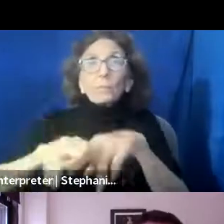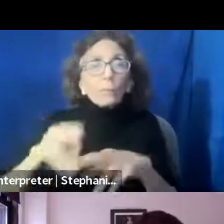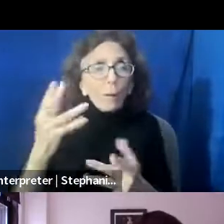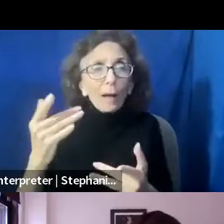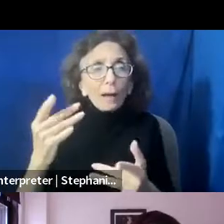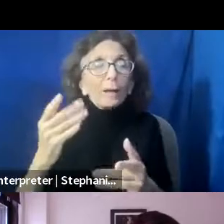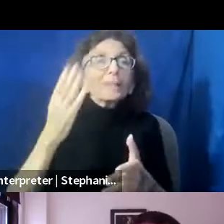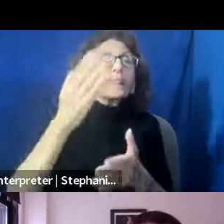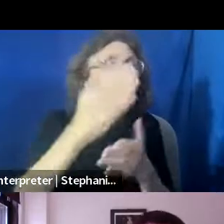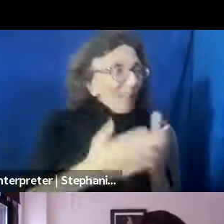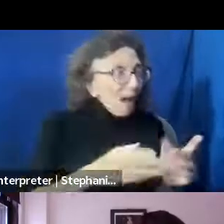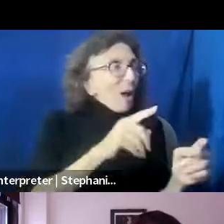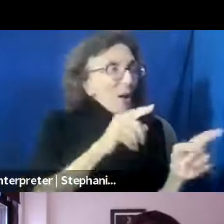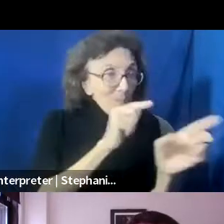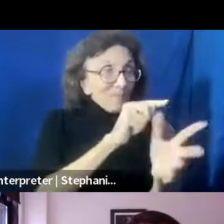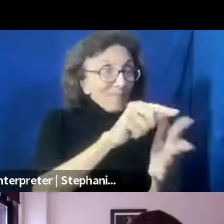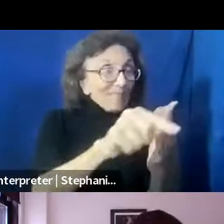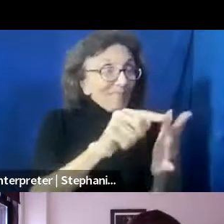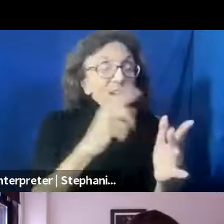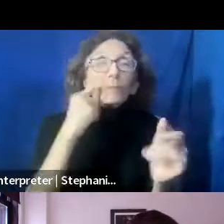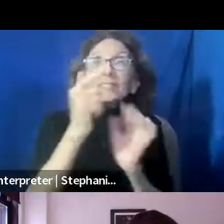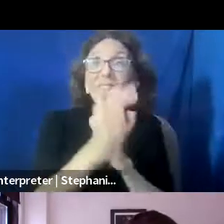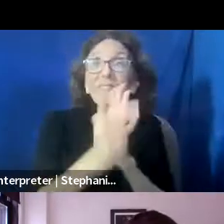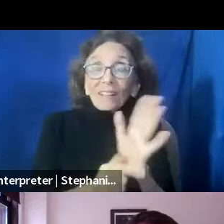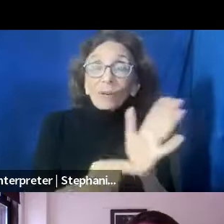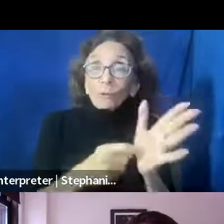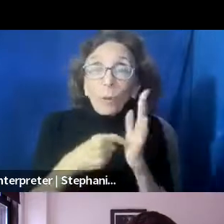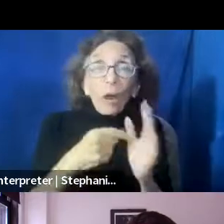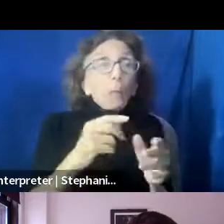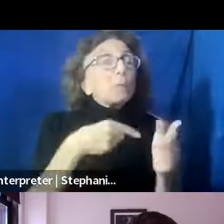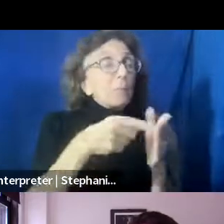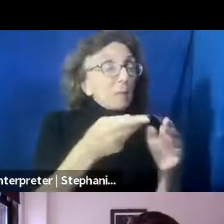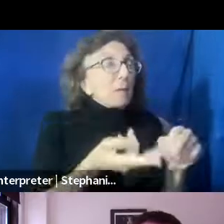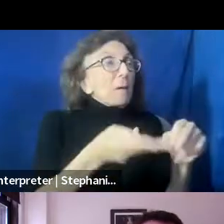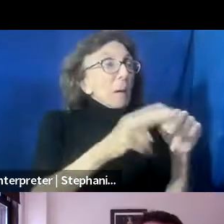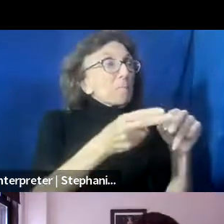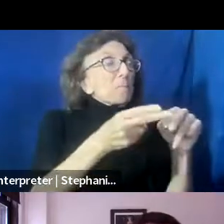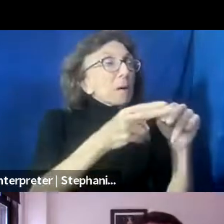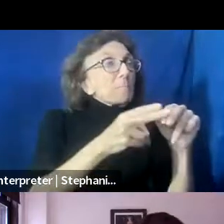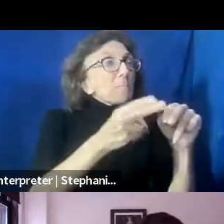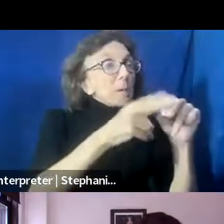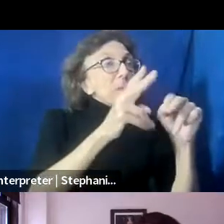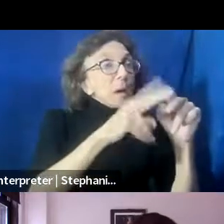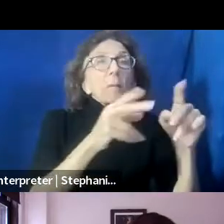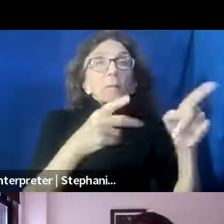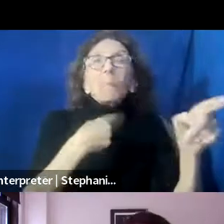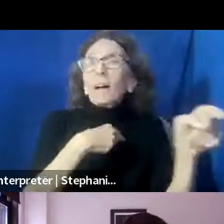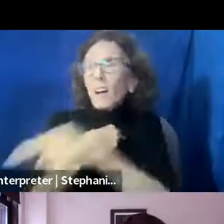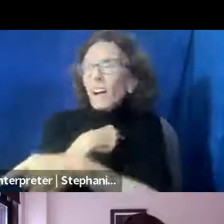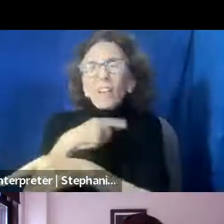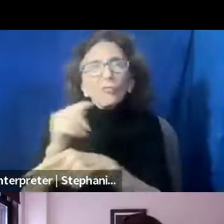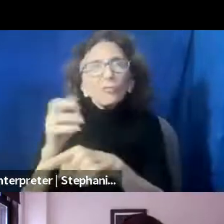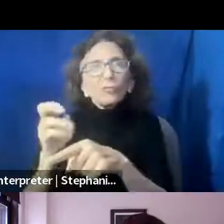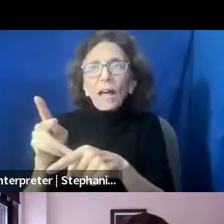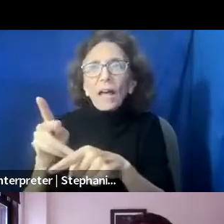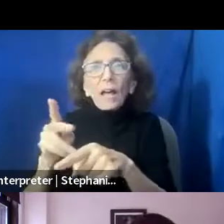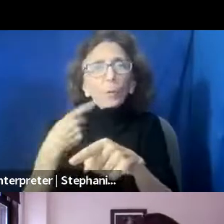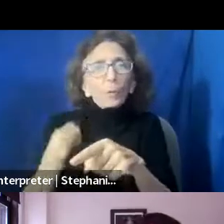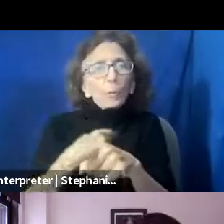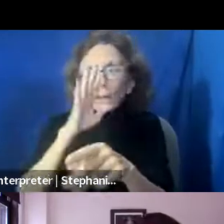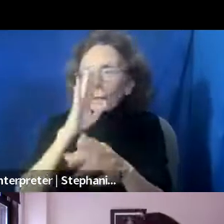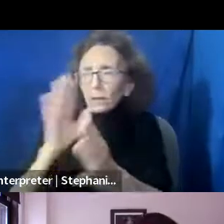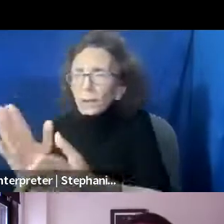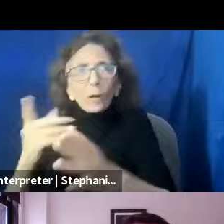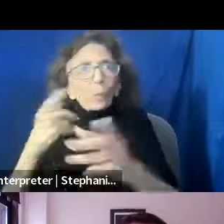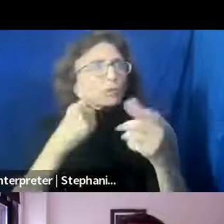a lot over the past few years because of legal standards and whatnot, whereas other tracks fell behind because we were trying to keep up